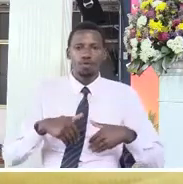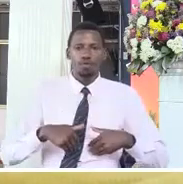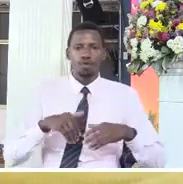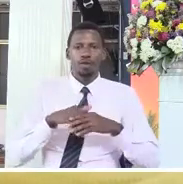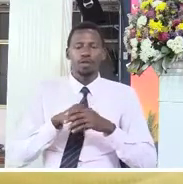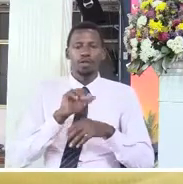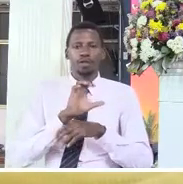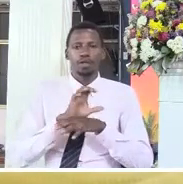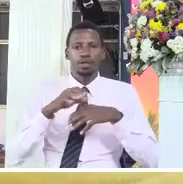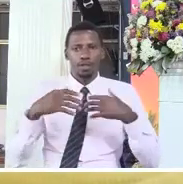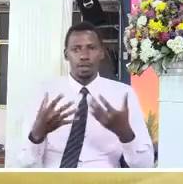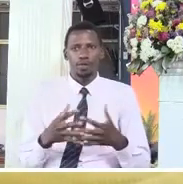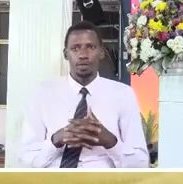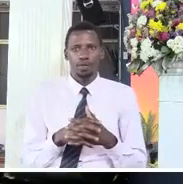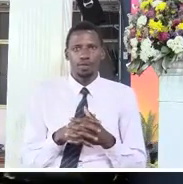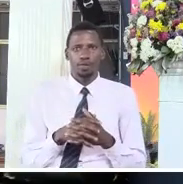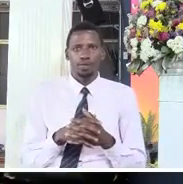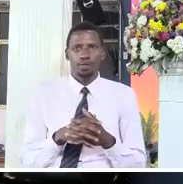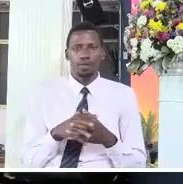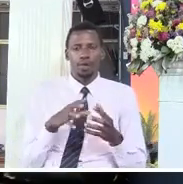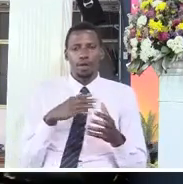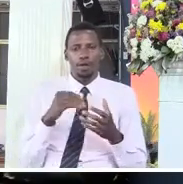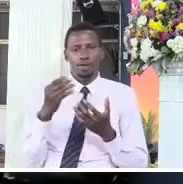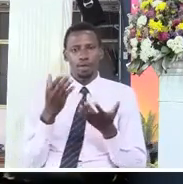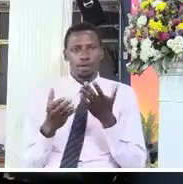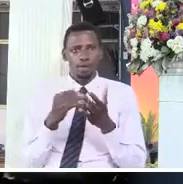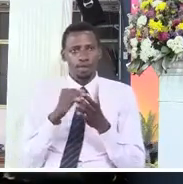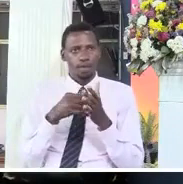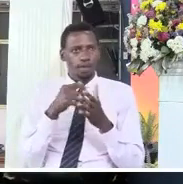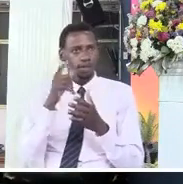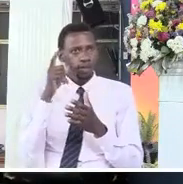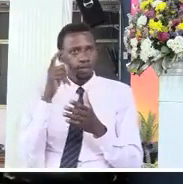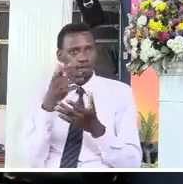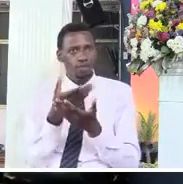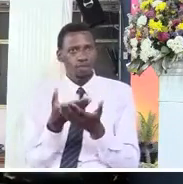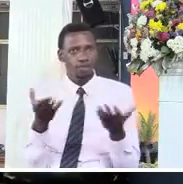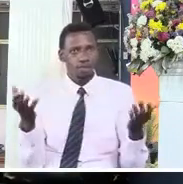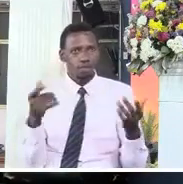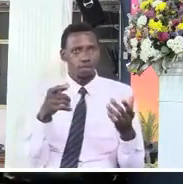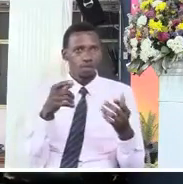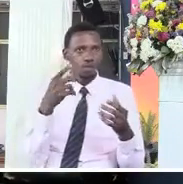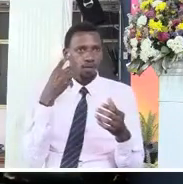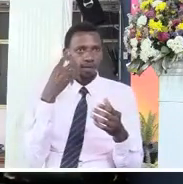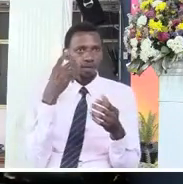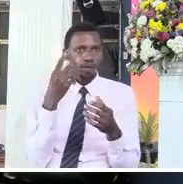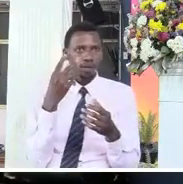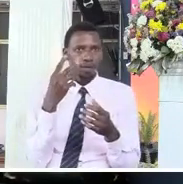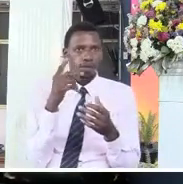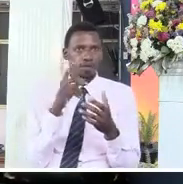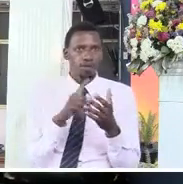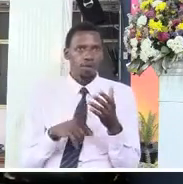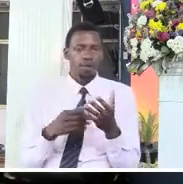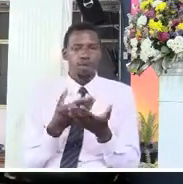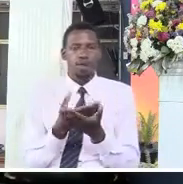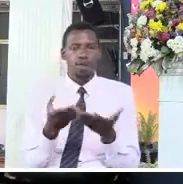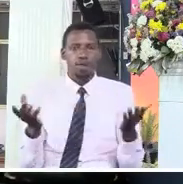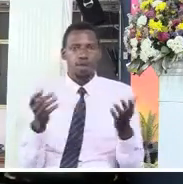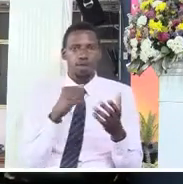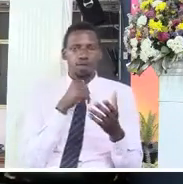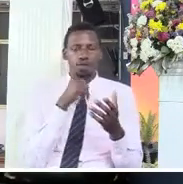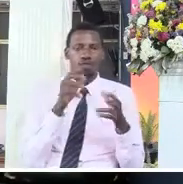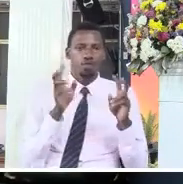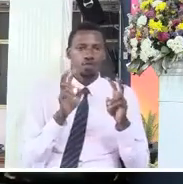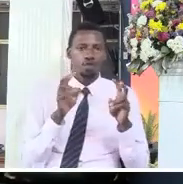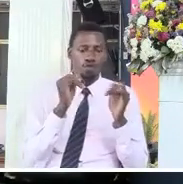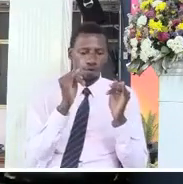church context? And maybe just listening to them, you actually realize that they are not looking for a new form of